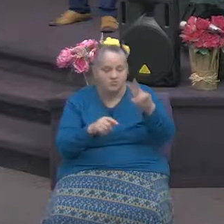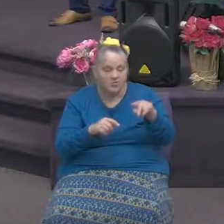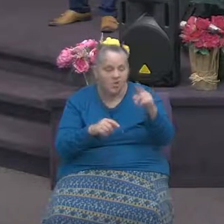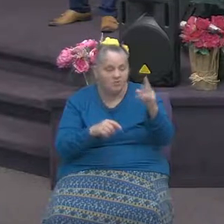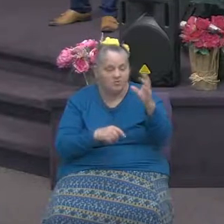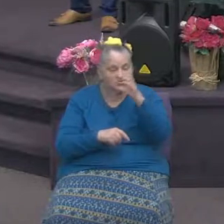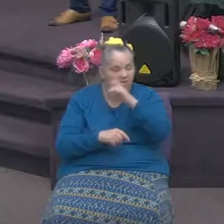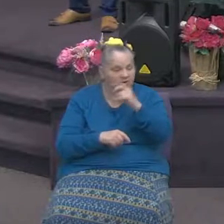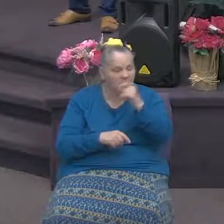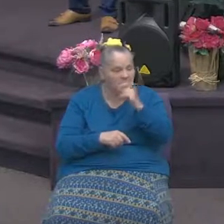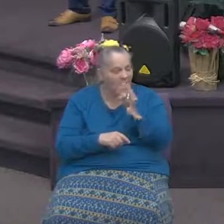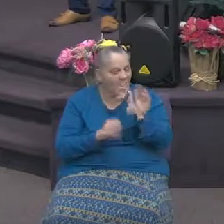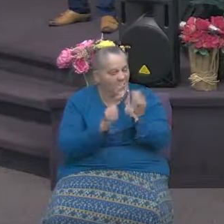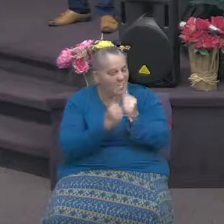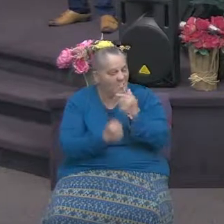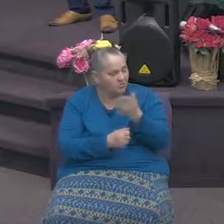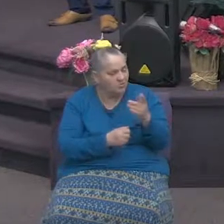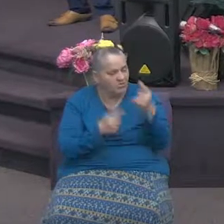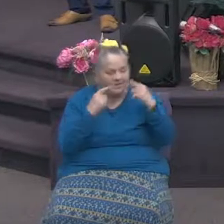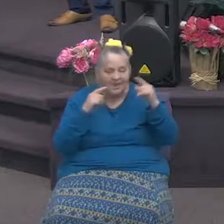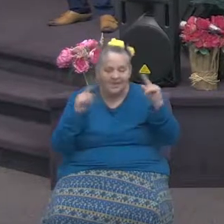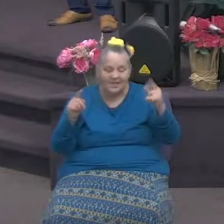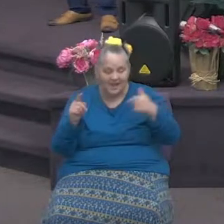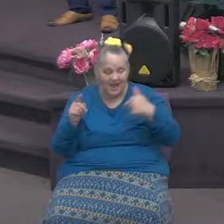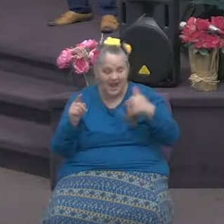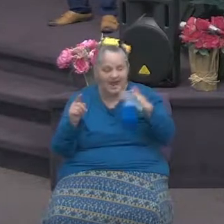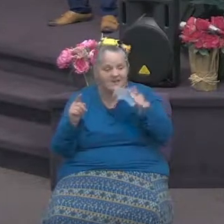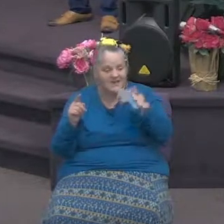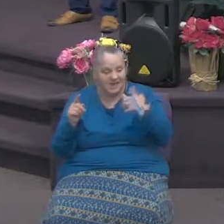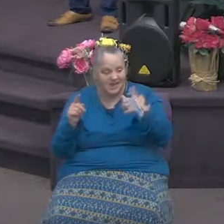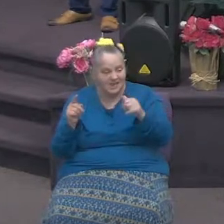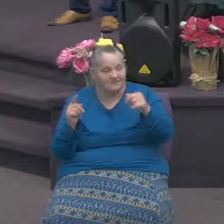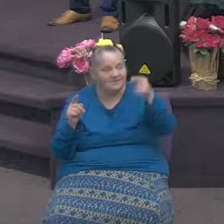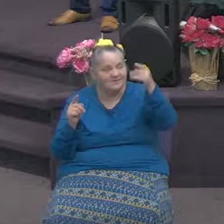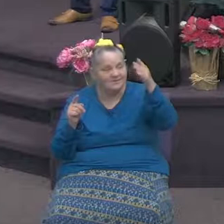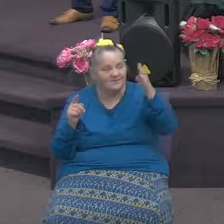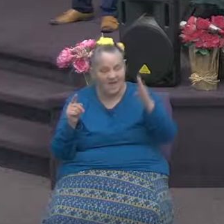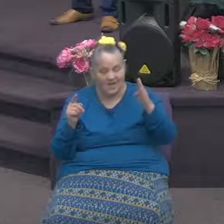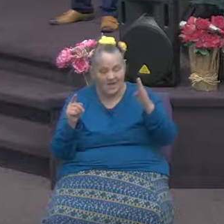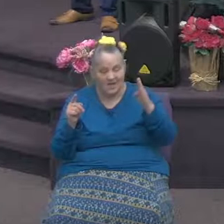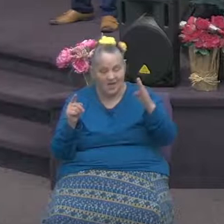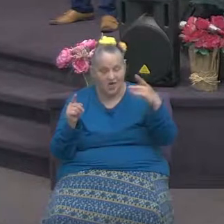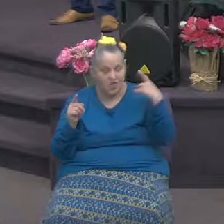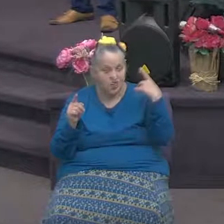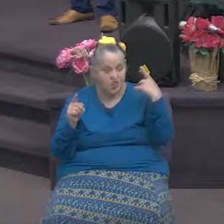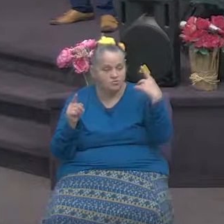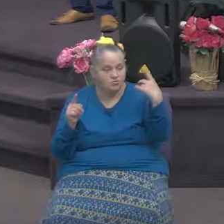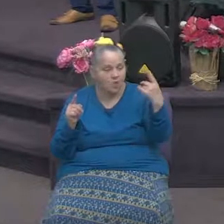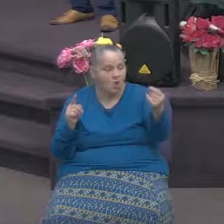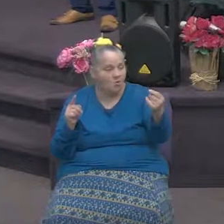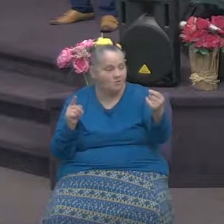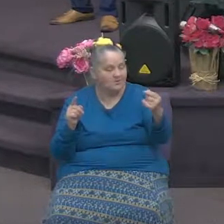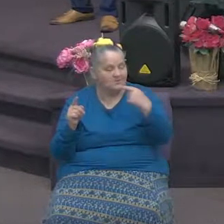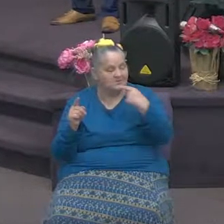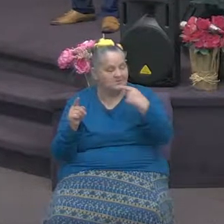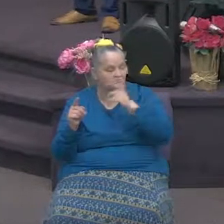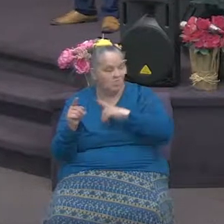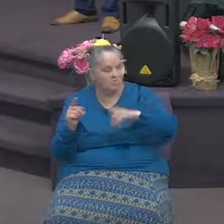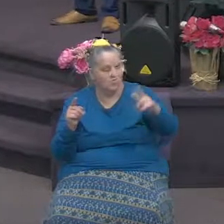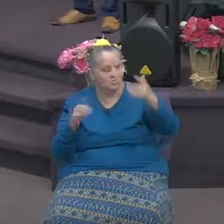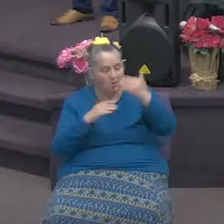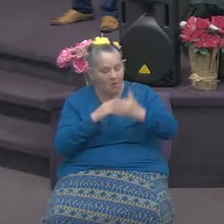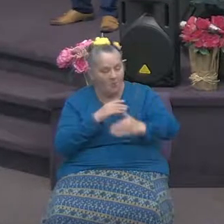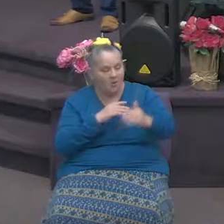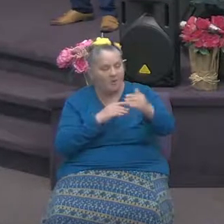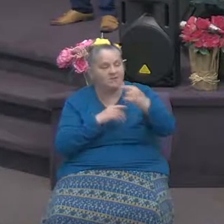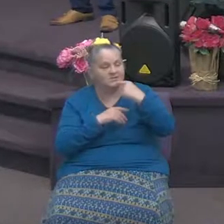strange God among you to declare that I am God. Go forward, saith the Lord. Go